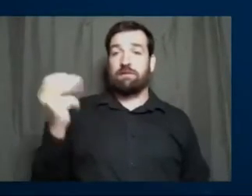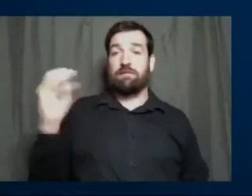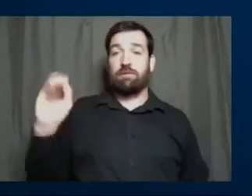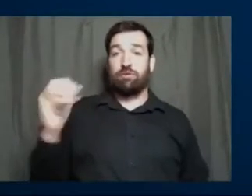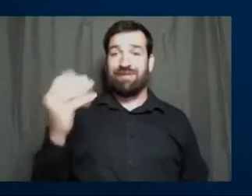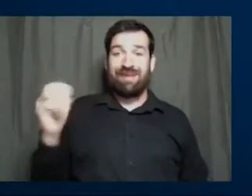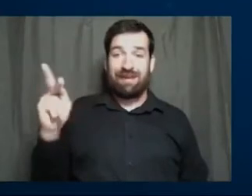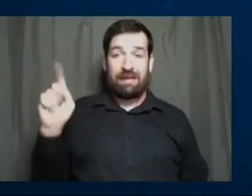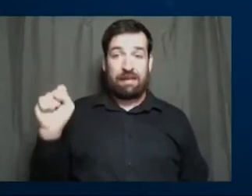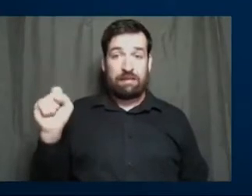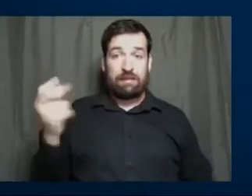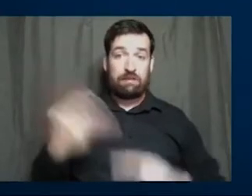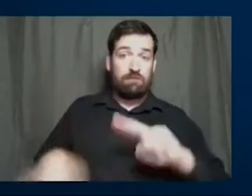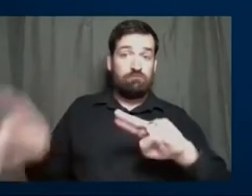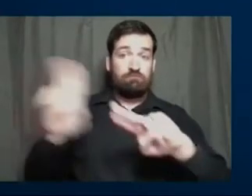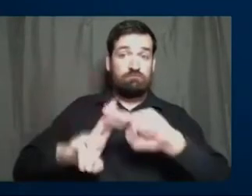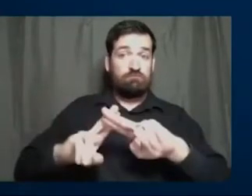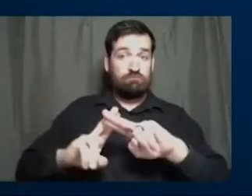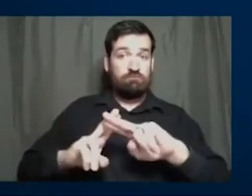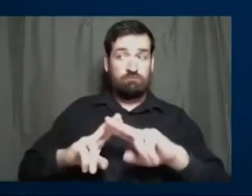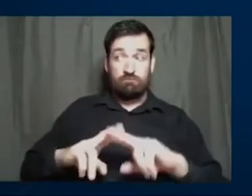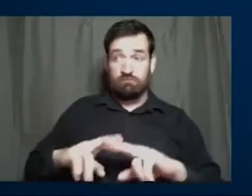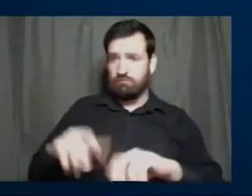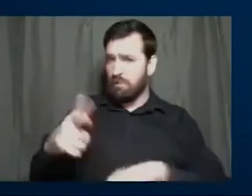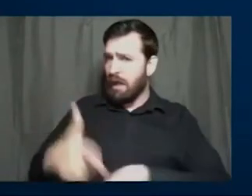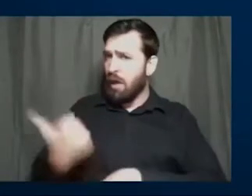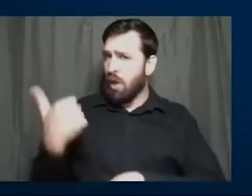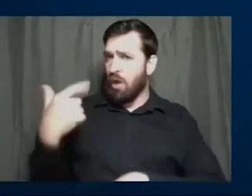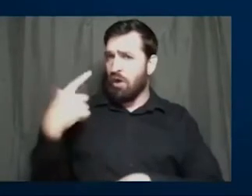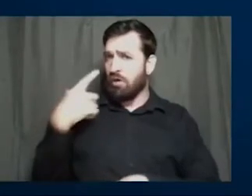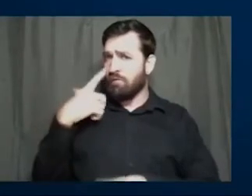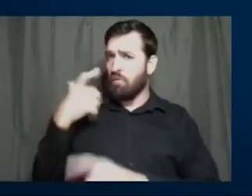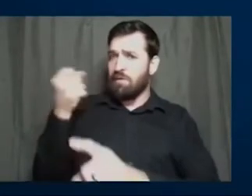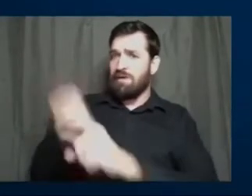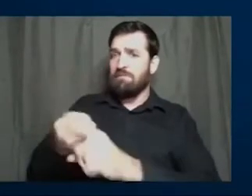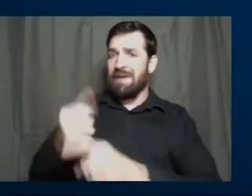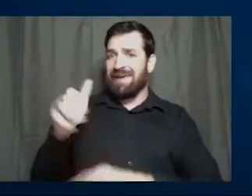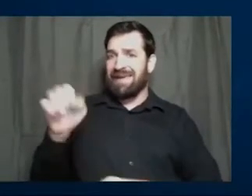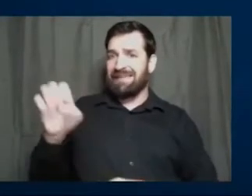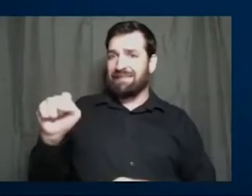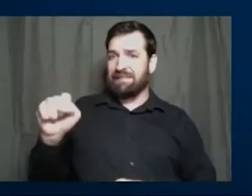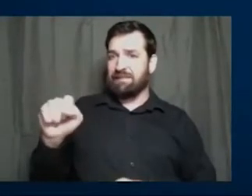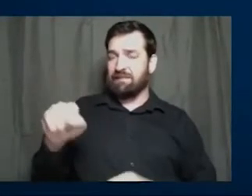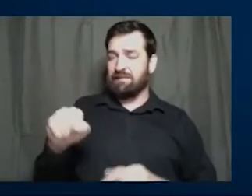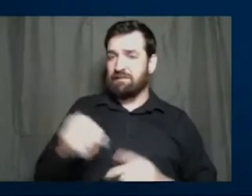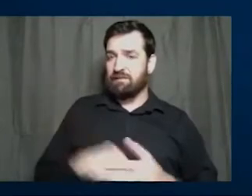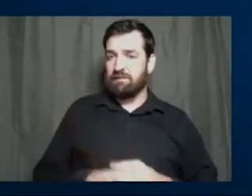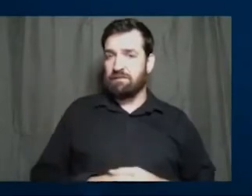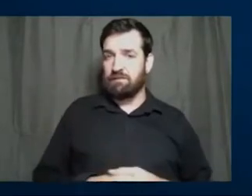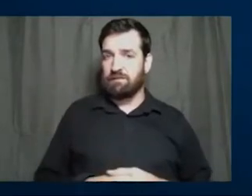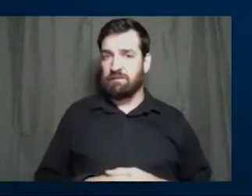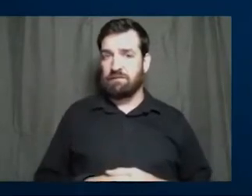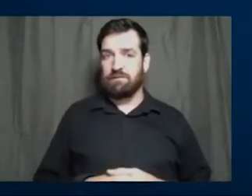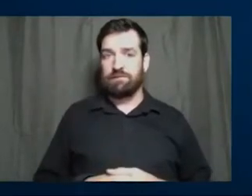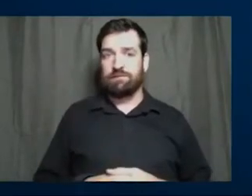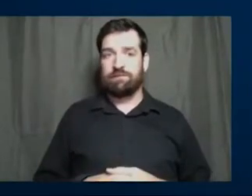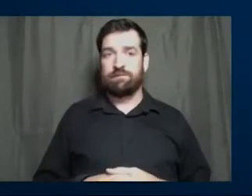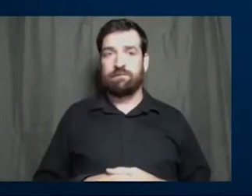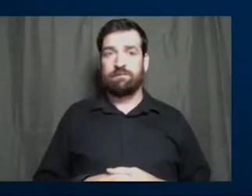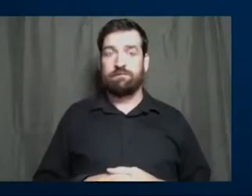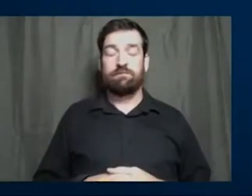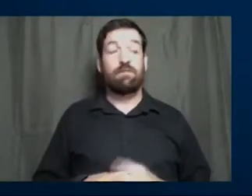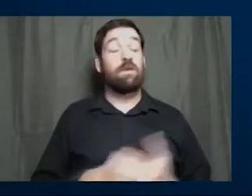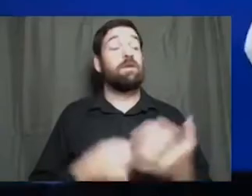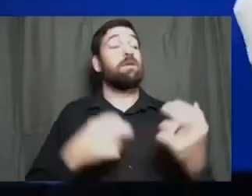lately. How long is this going to take to have any effect on the case figures, if there's going to be any effect at all? Yeah, the problem is that that's a